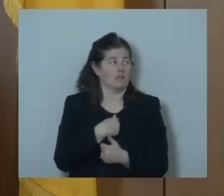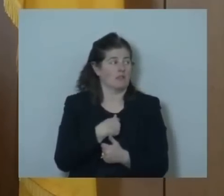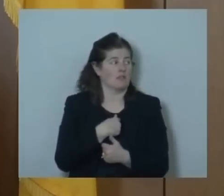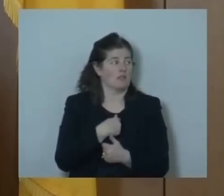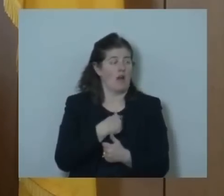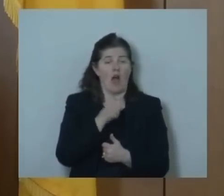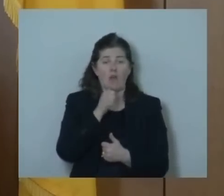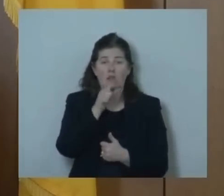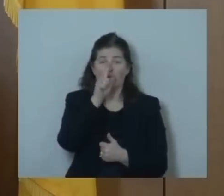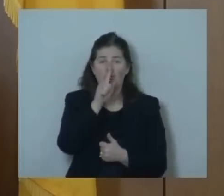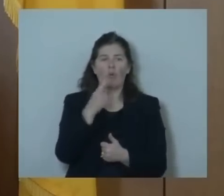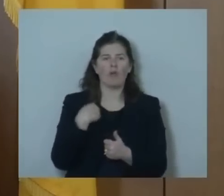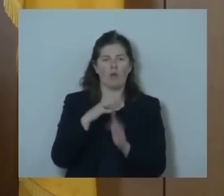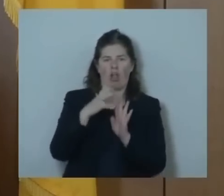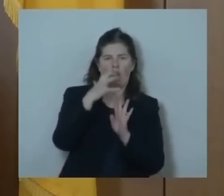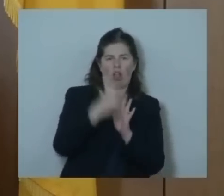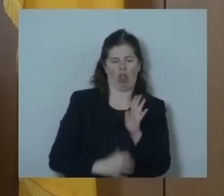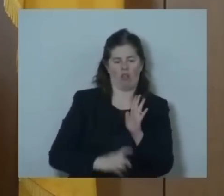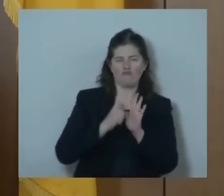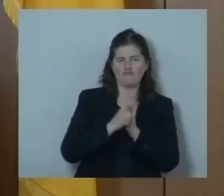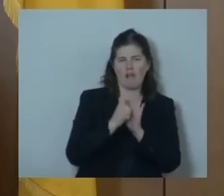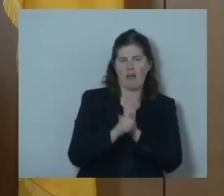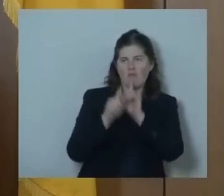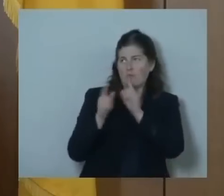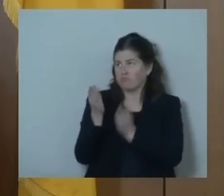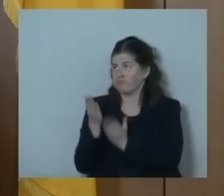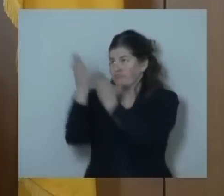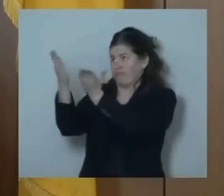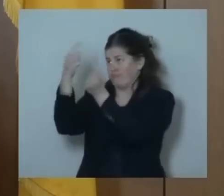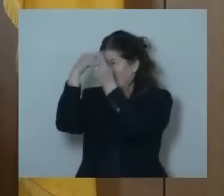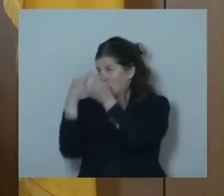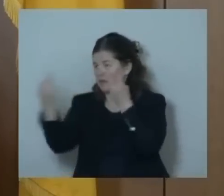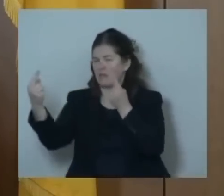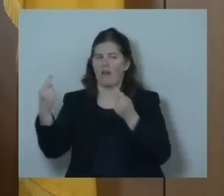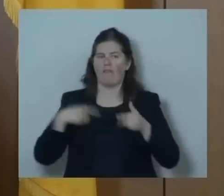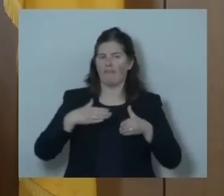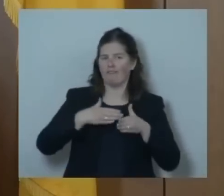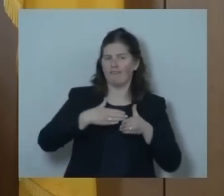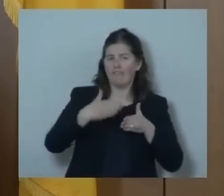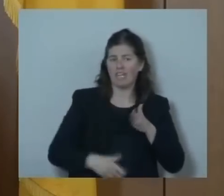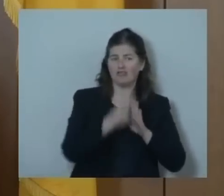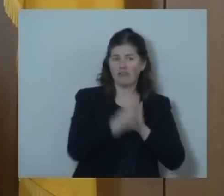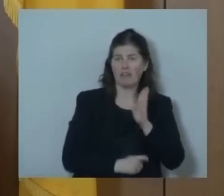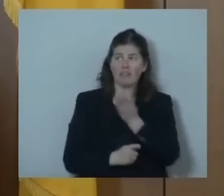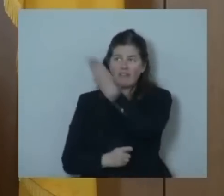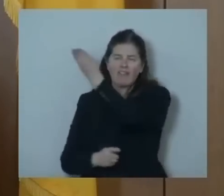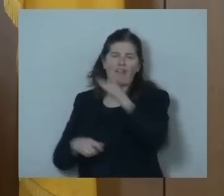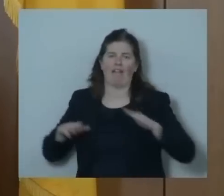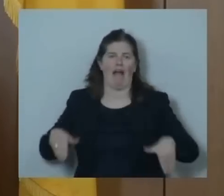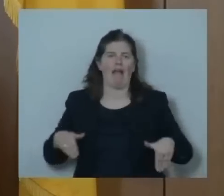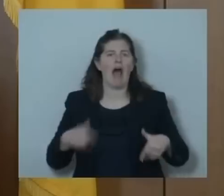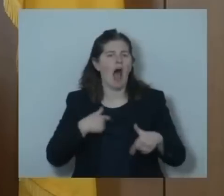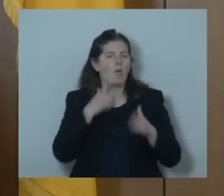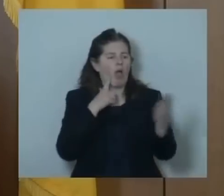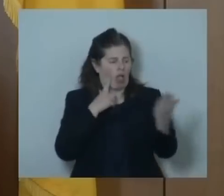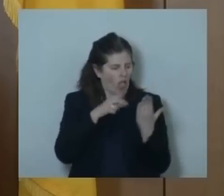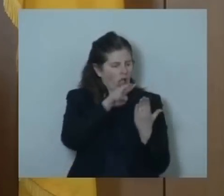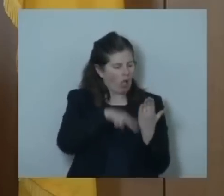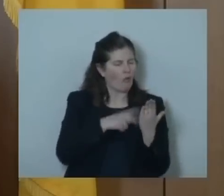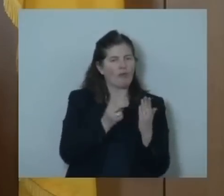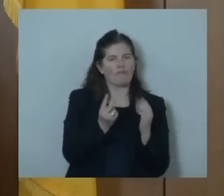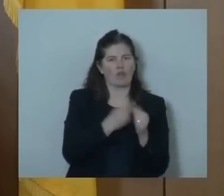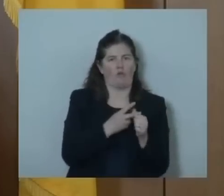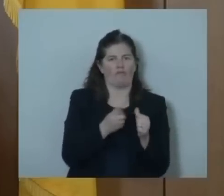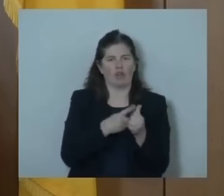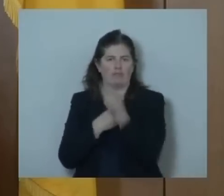robust response, and I don't think it's completely done, and certainly I haven't seen it yet, and I know that I will get a chance to review it. The first part of